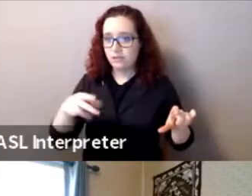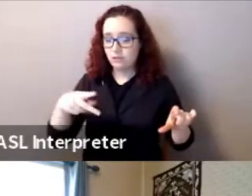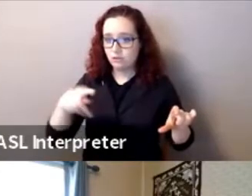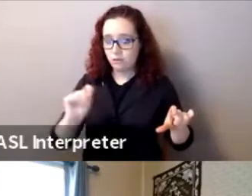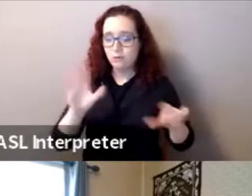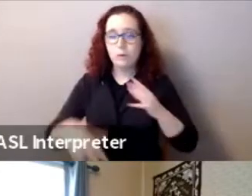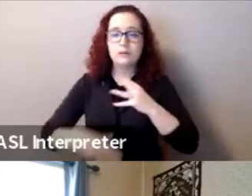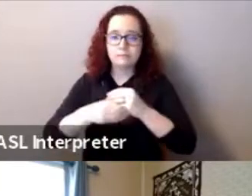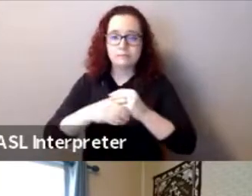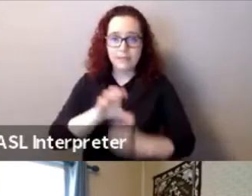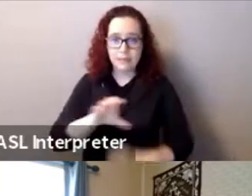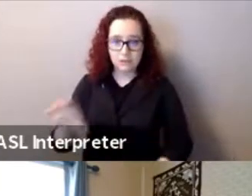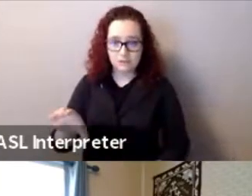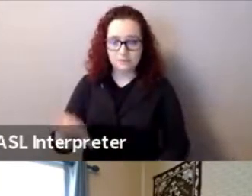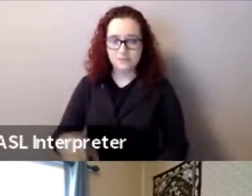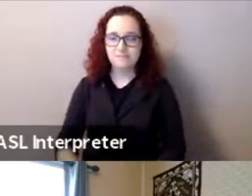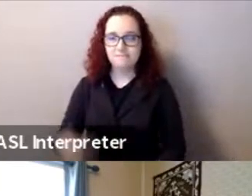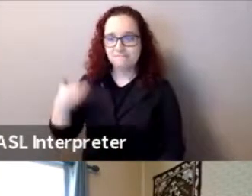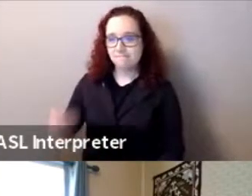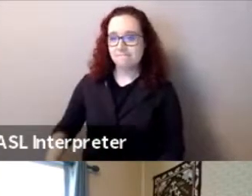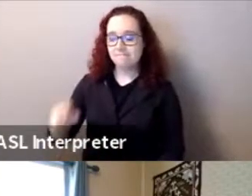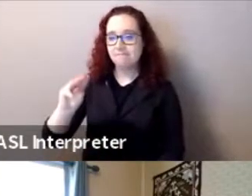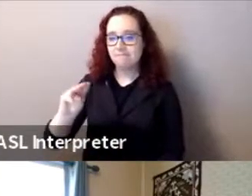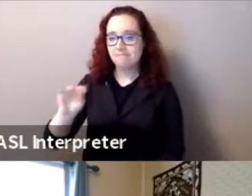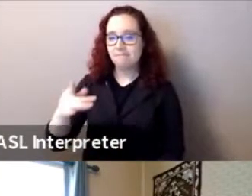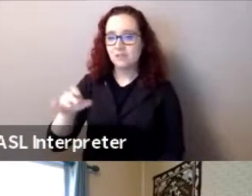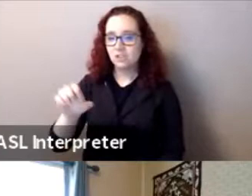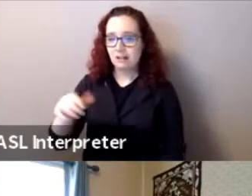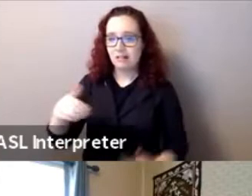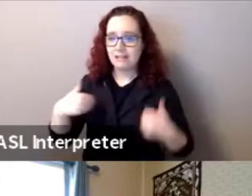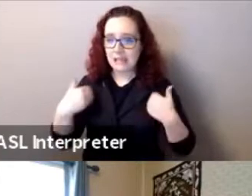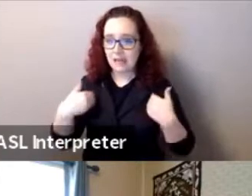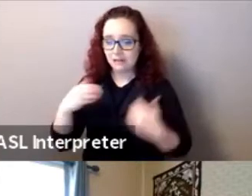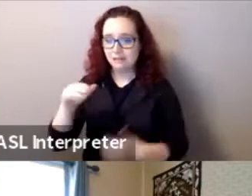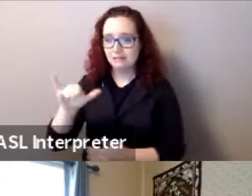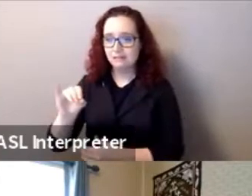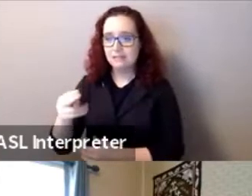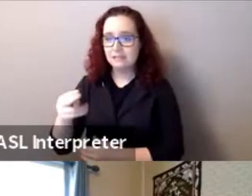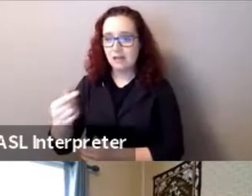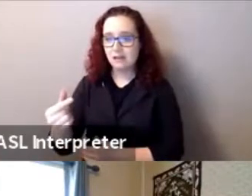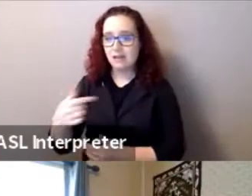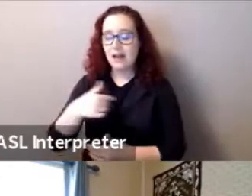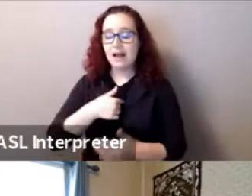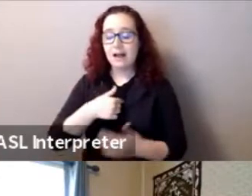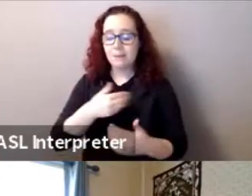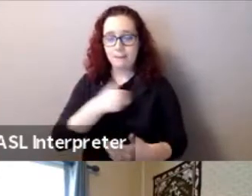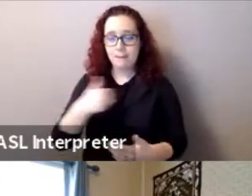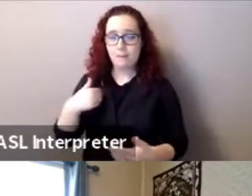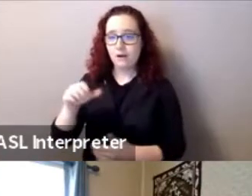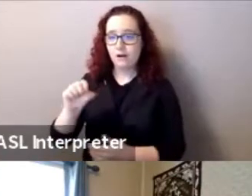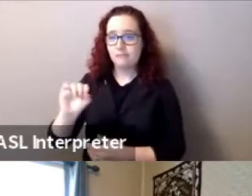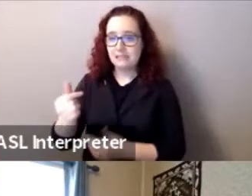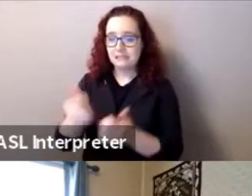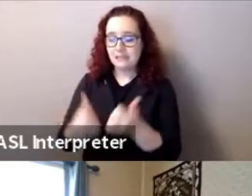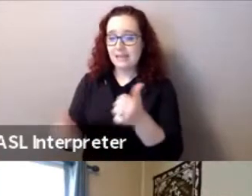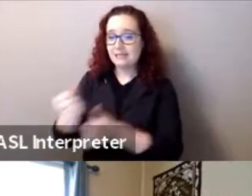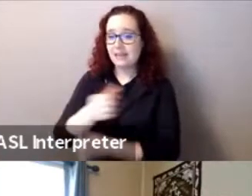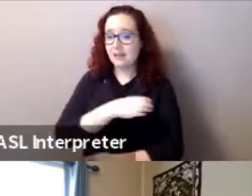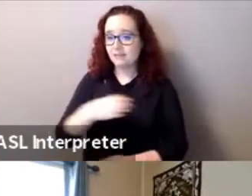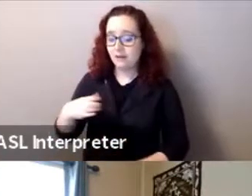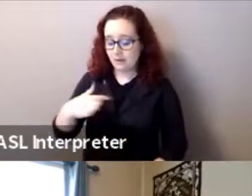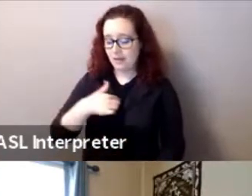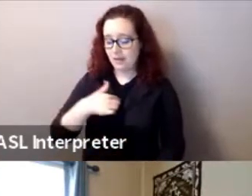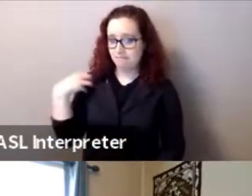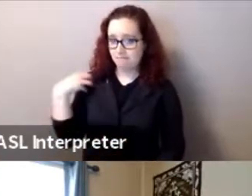captioning. So I'm Michelle Young, and I'm a member of the SIG Executive Committee, and I'll be chairing today